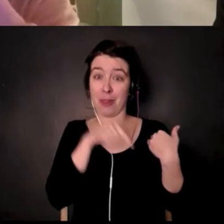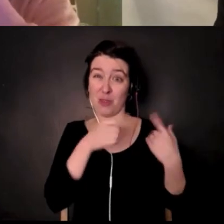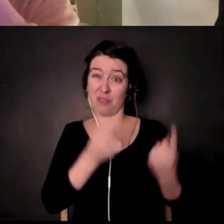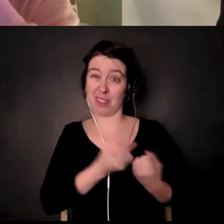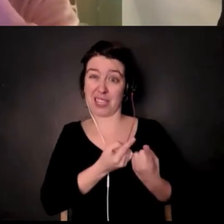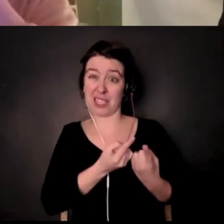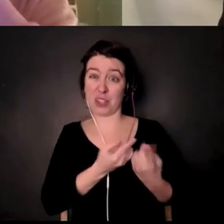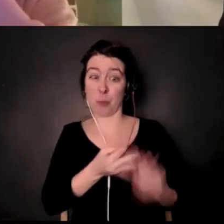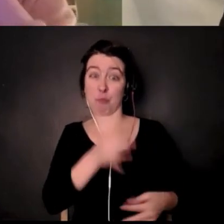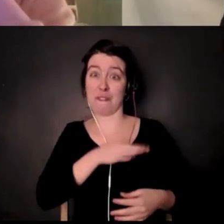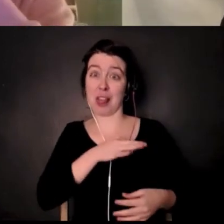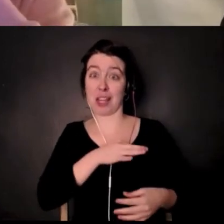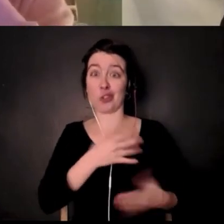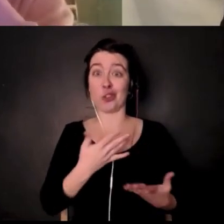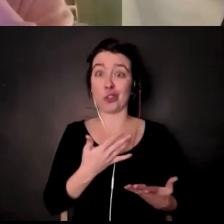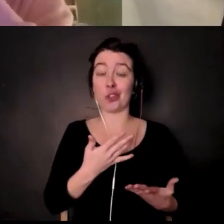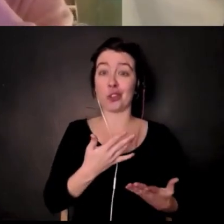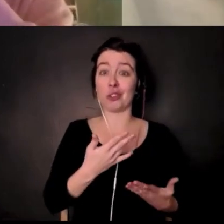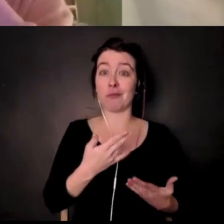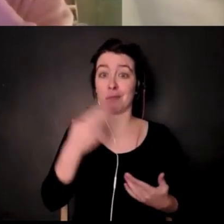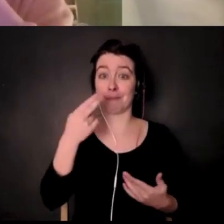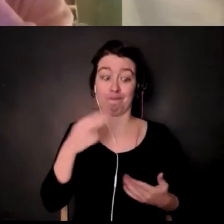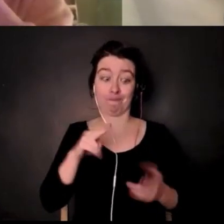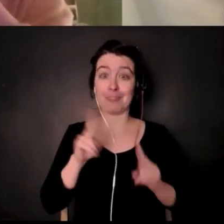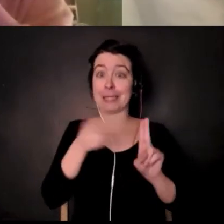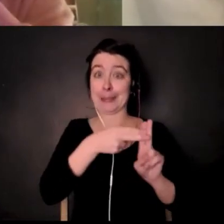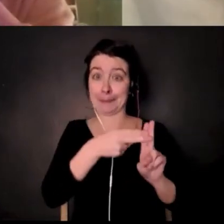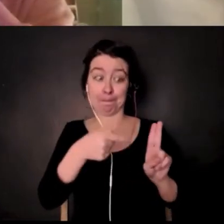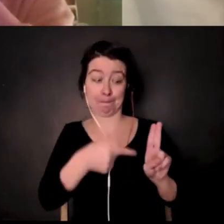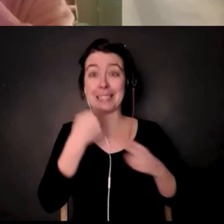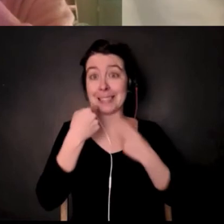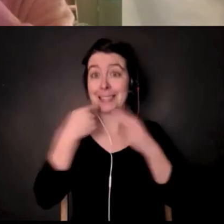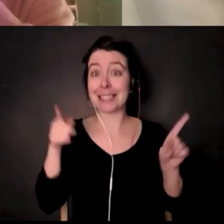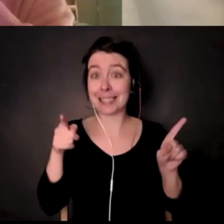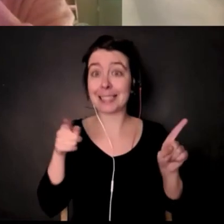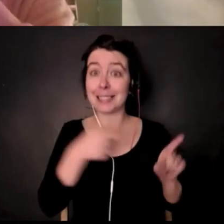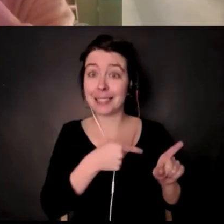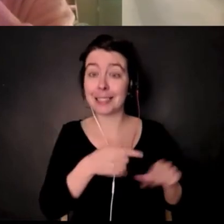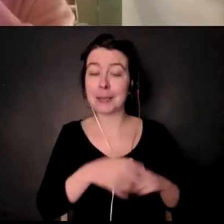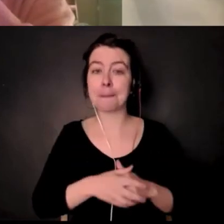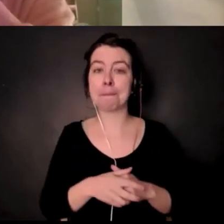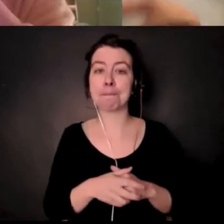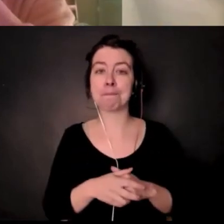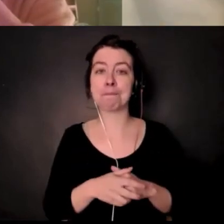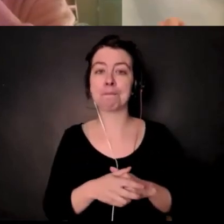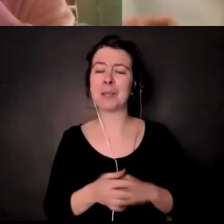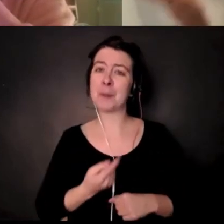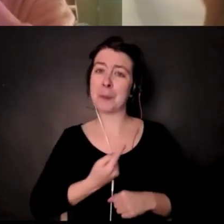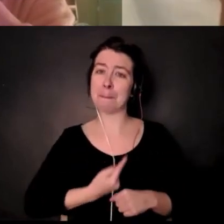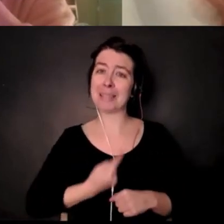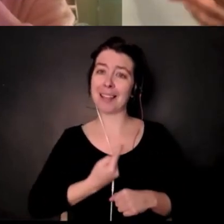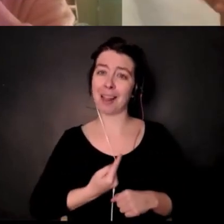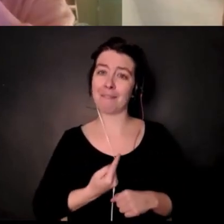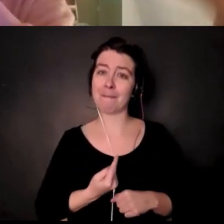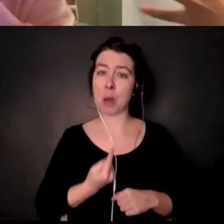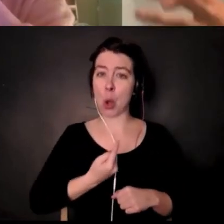I think in terms of ritual, I've been doing my own like practice in my own room, in